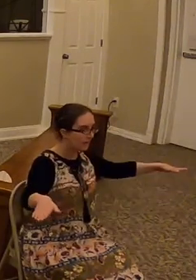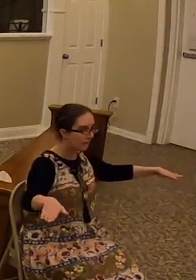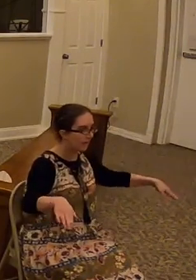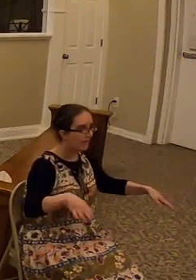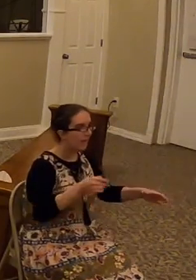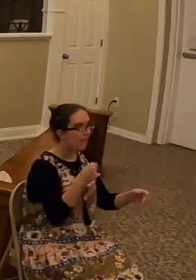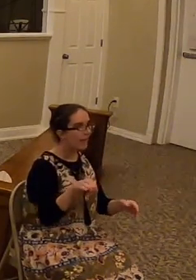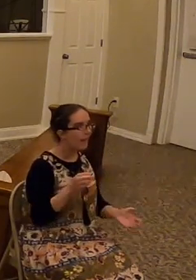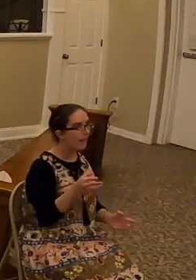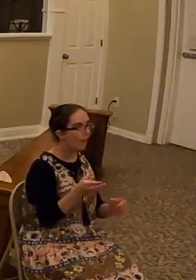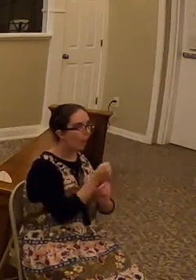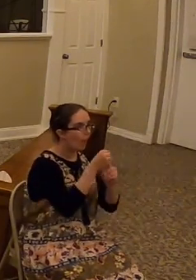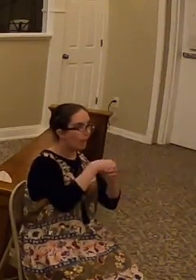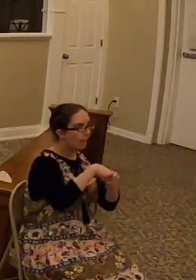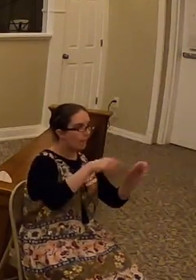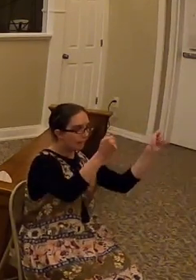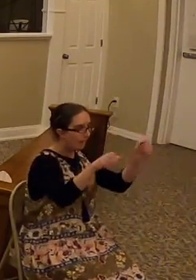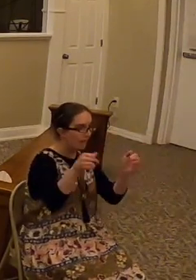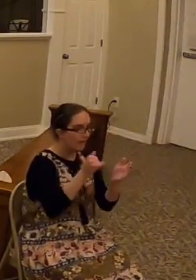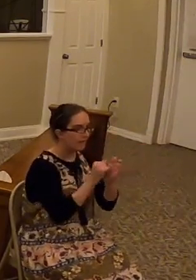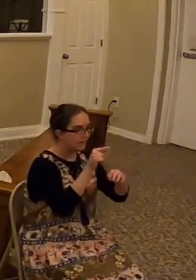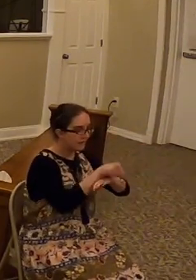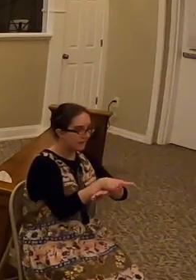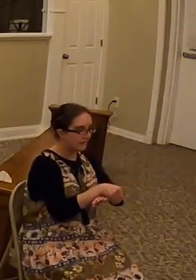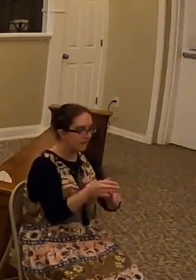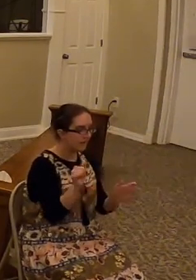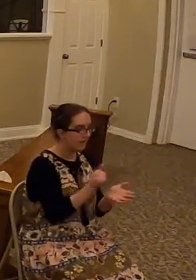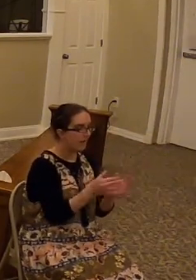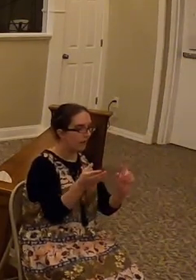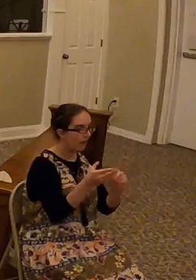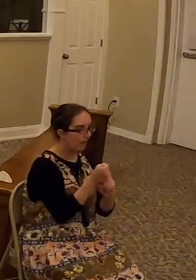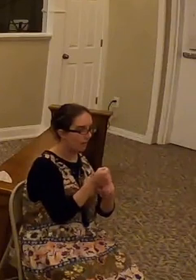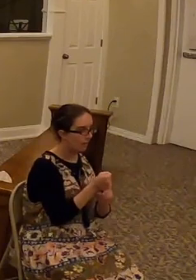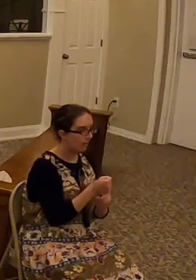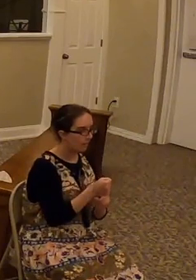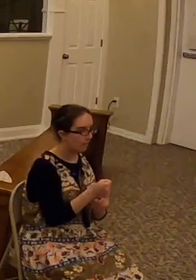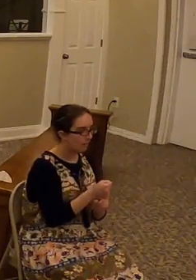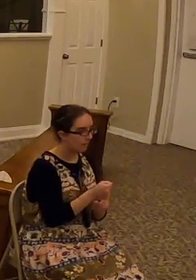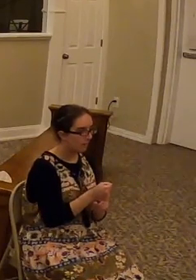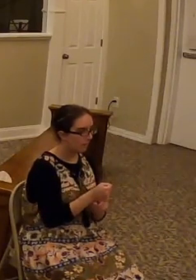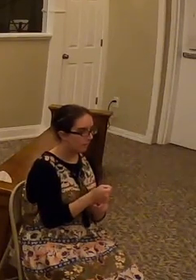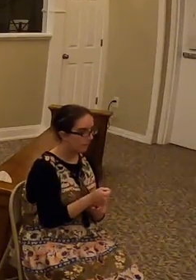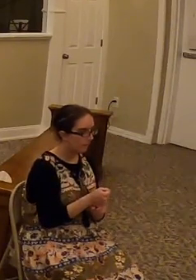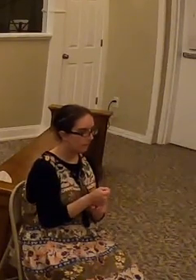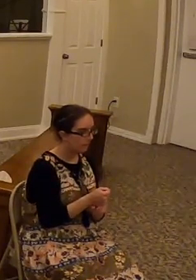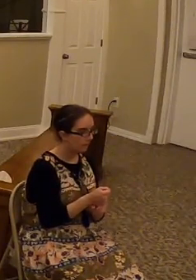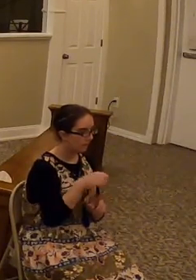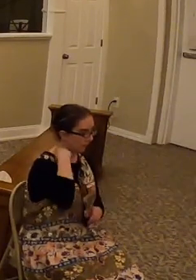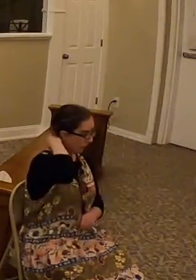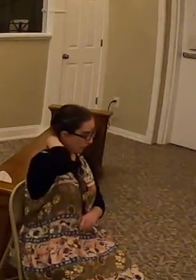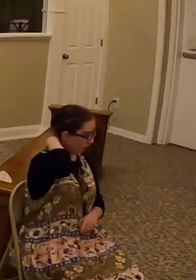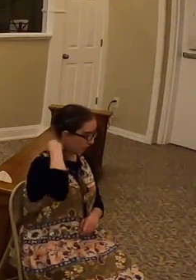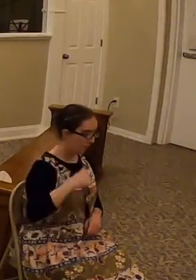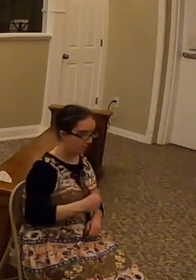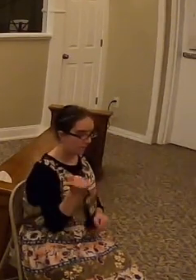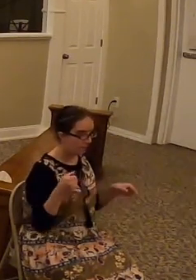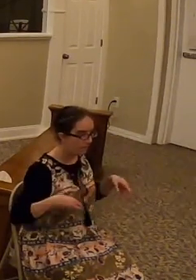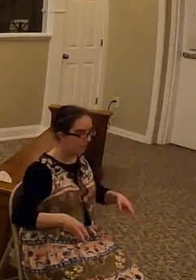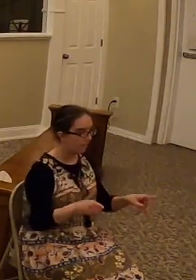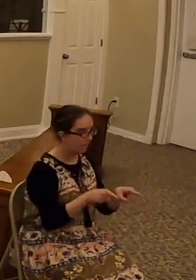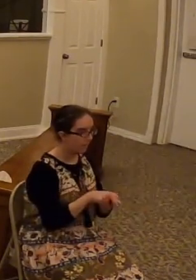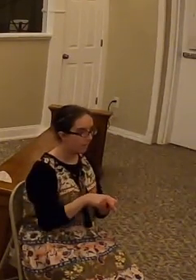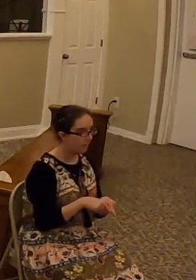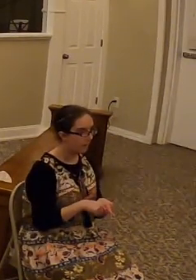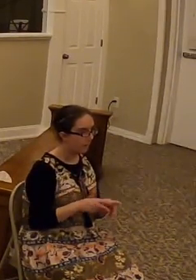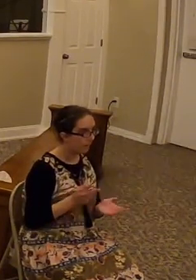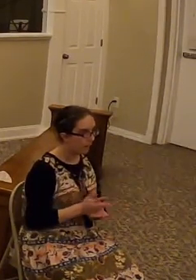holds him in the air. It's that tail that turns him. And it turns whichever way up. Well, that tail turns, he goes the other way. It's just like,